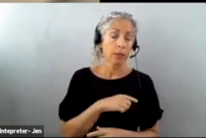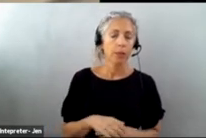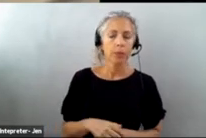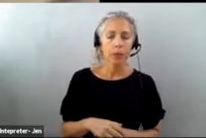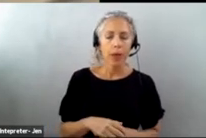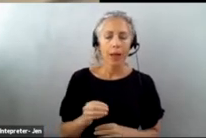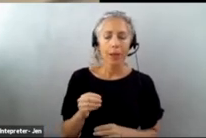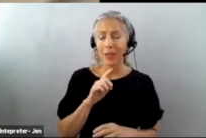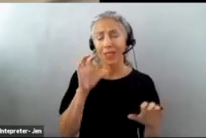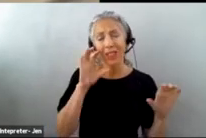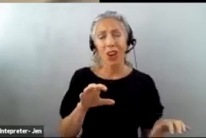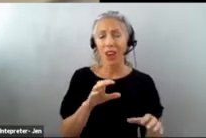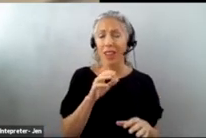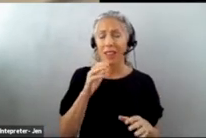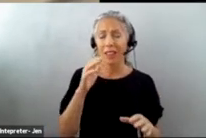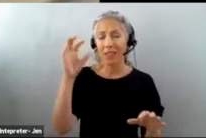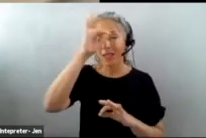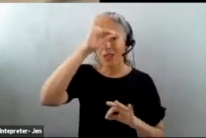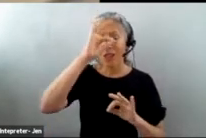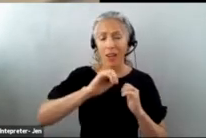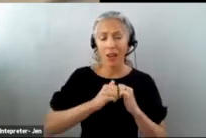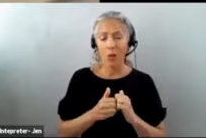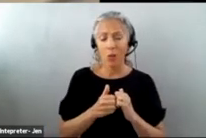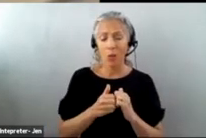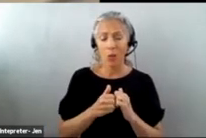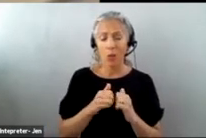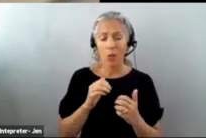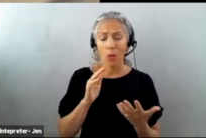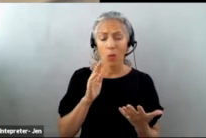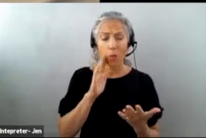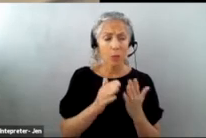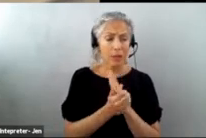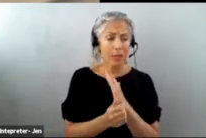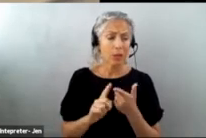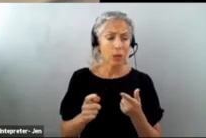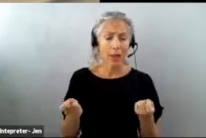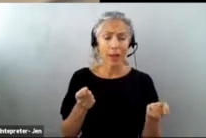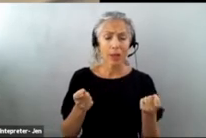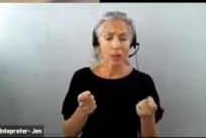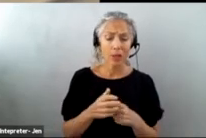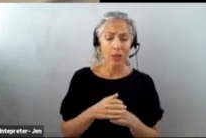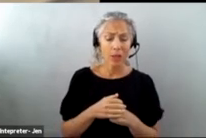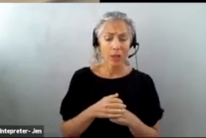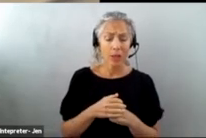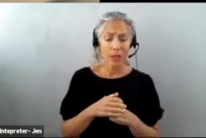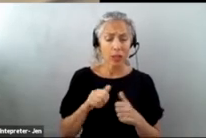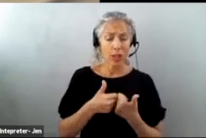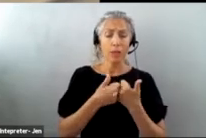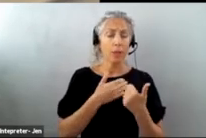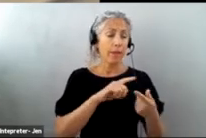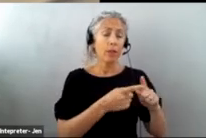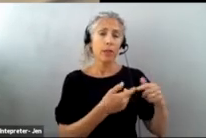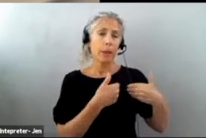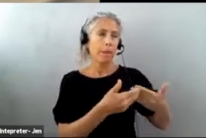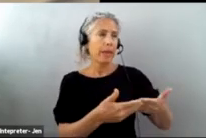the shock of it and not knowing how I would be equipped to handle these unconventional challenges that my friends who had